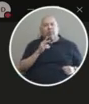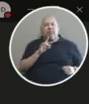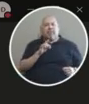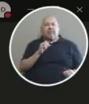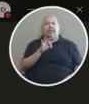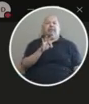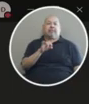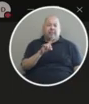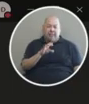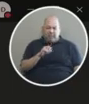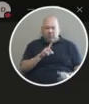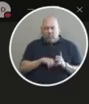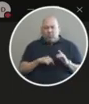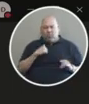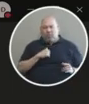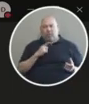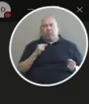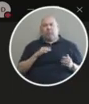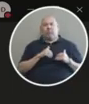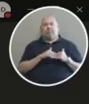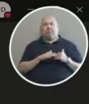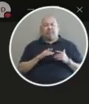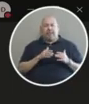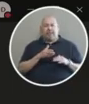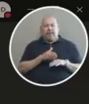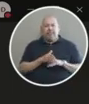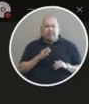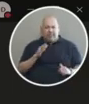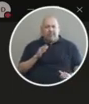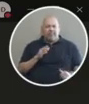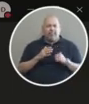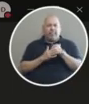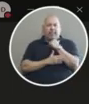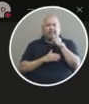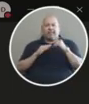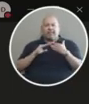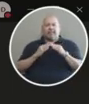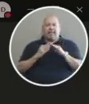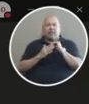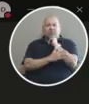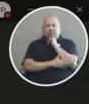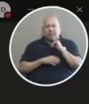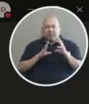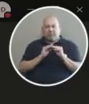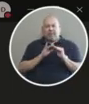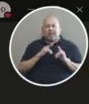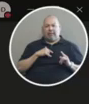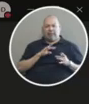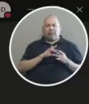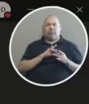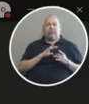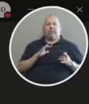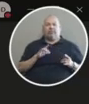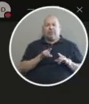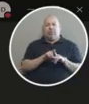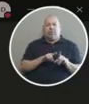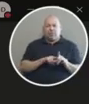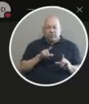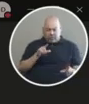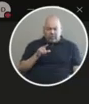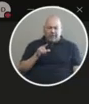But what we're going to be sending right after the council meeting is a press release, and it's